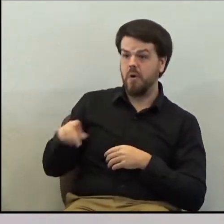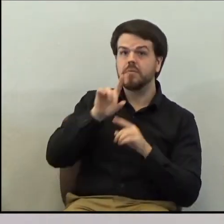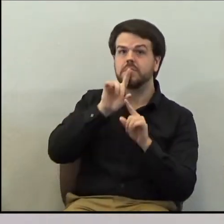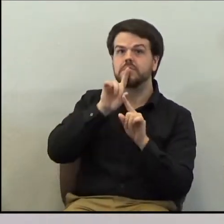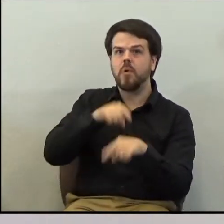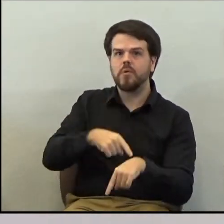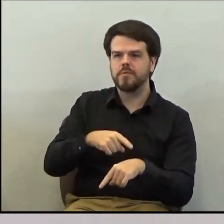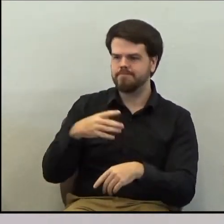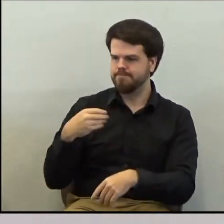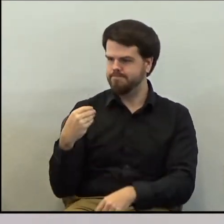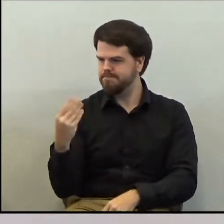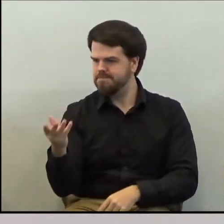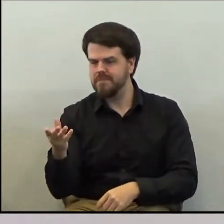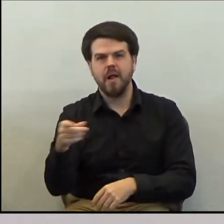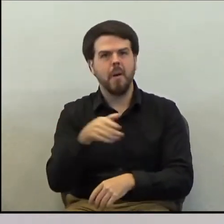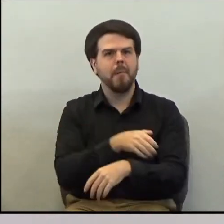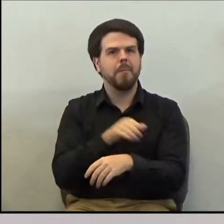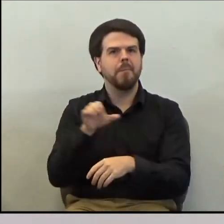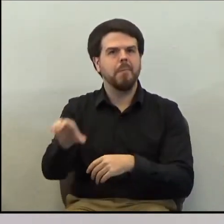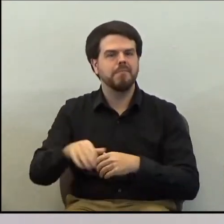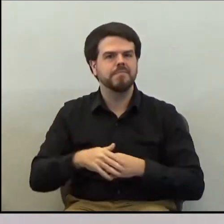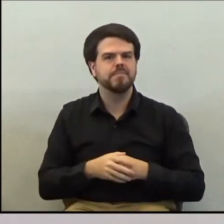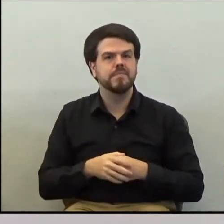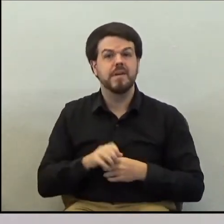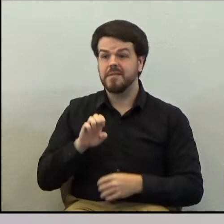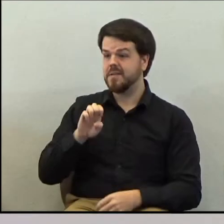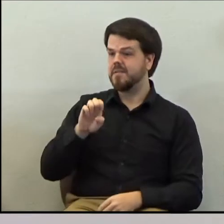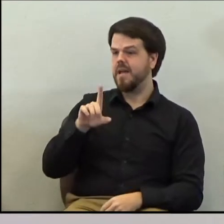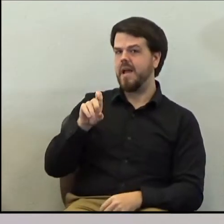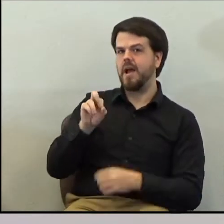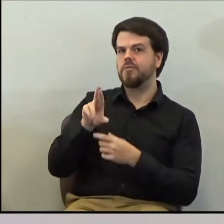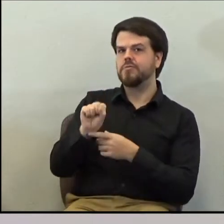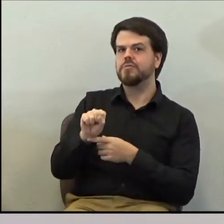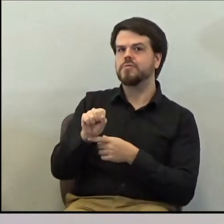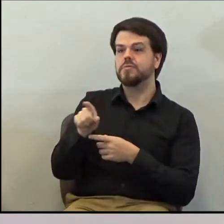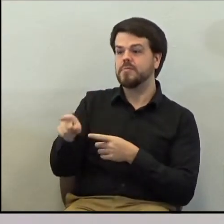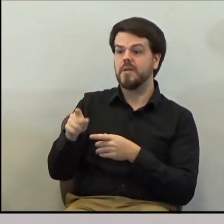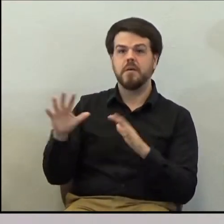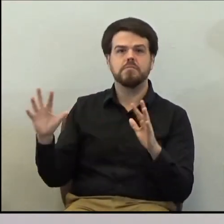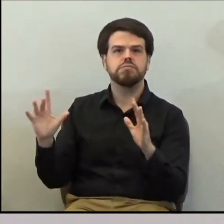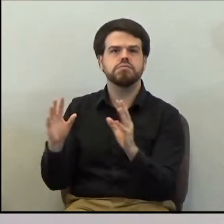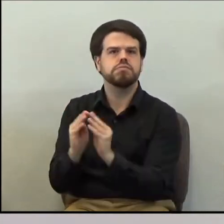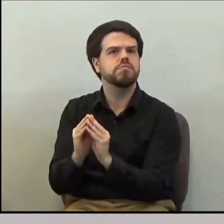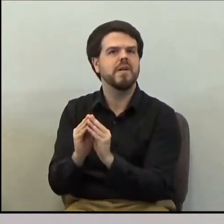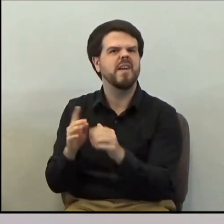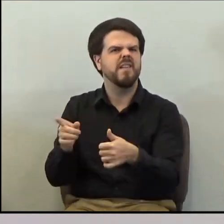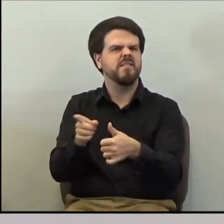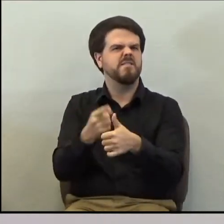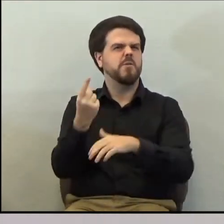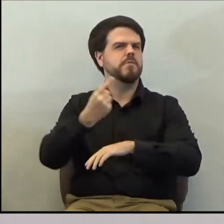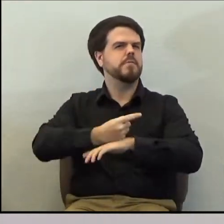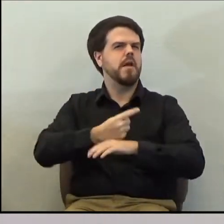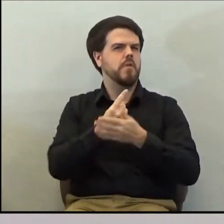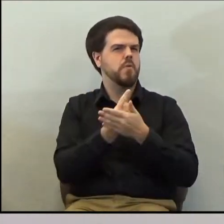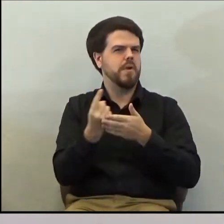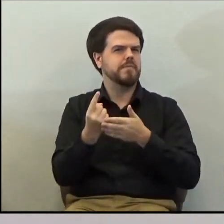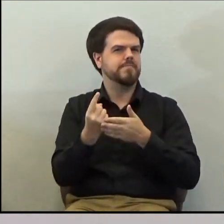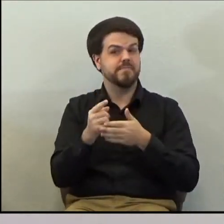resting on them, the elders would have gathered the people on the first day of the week, the Lord's Day,